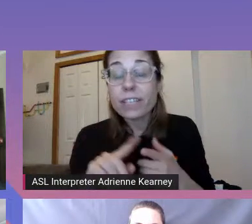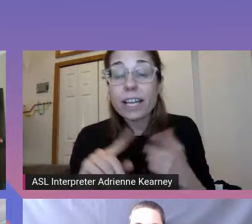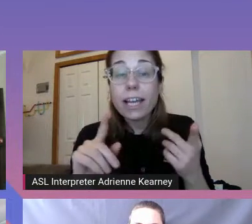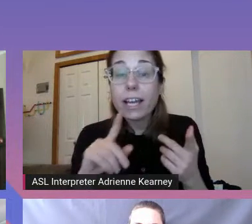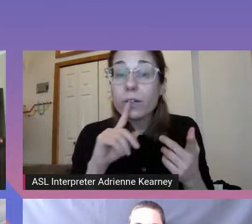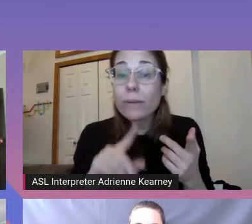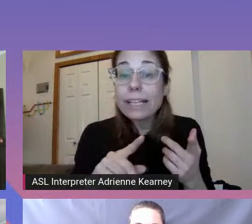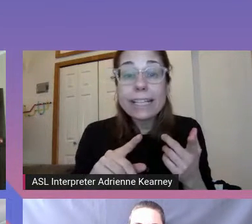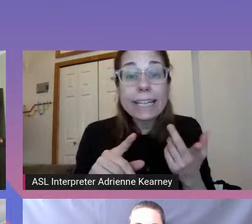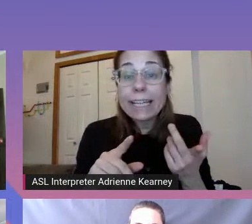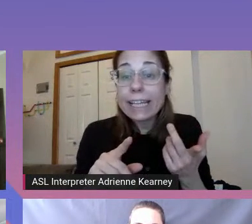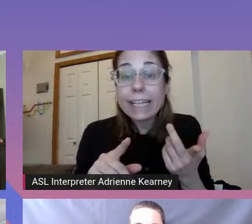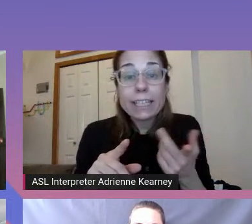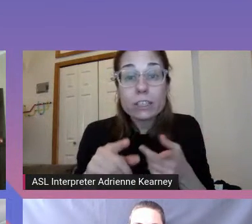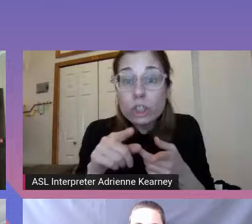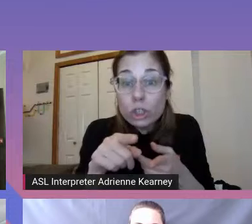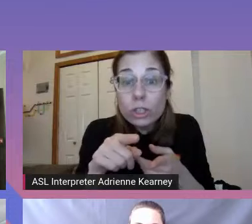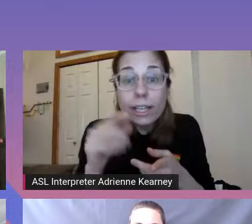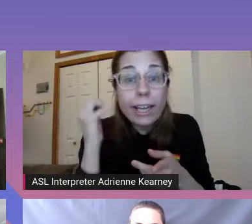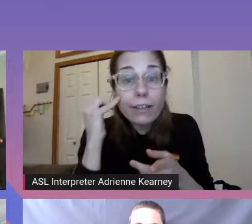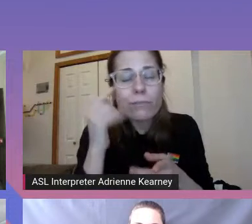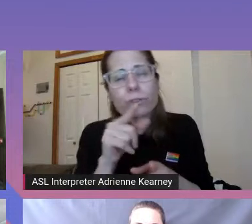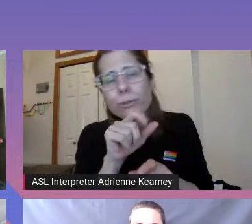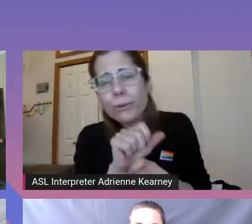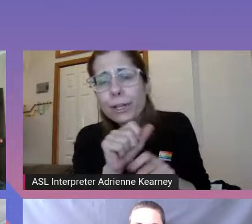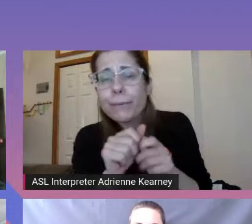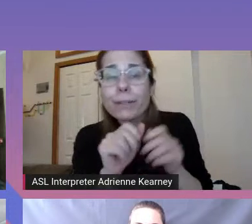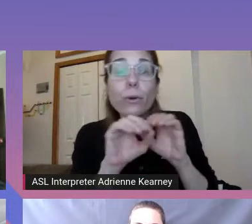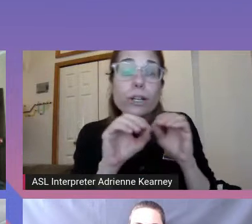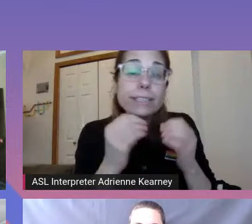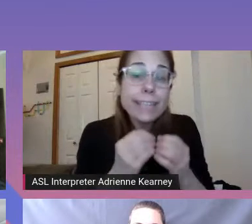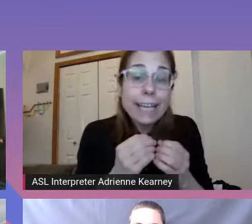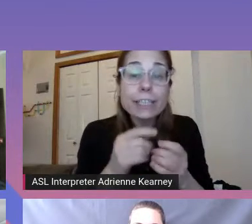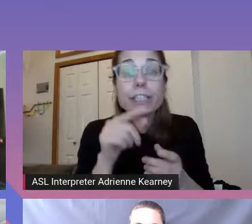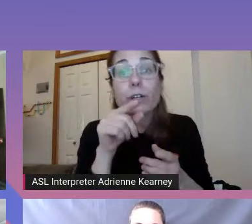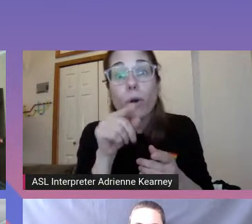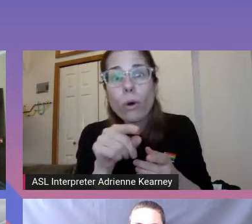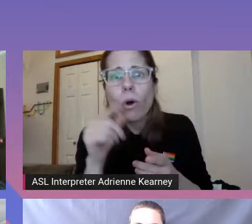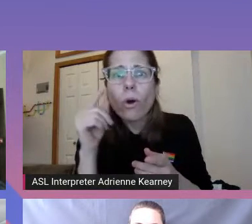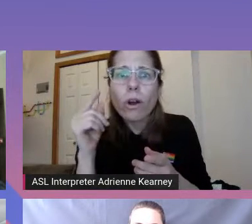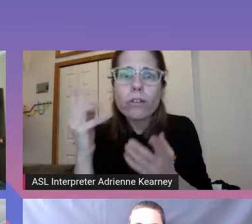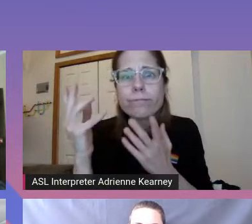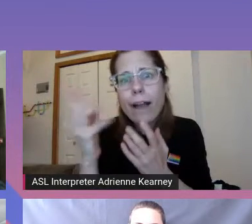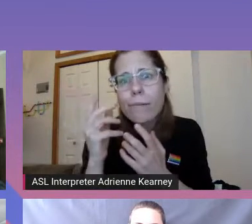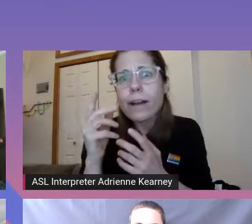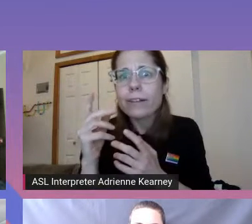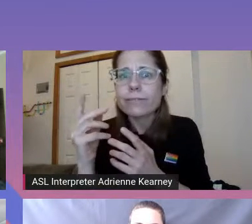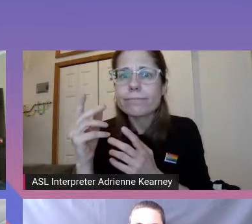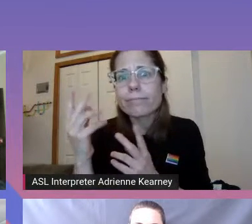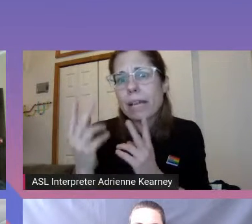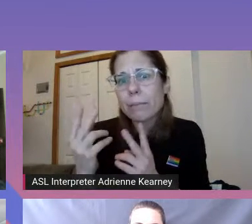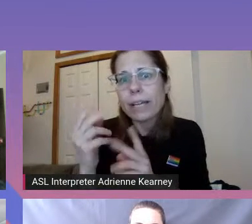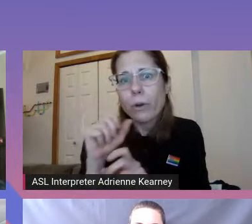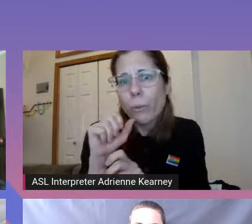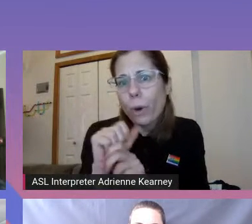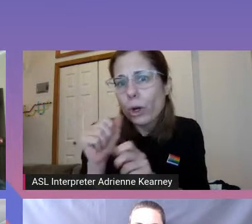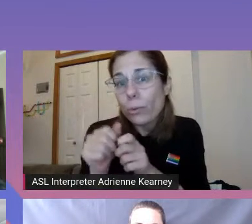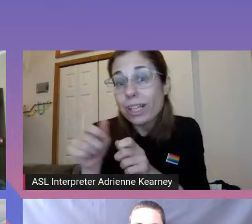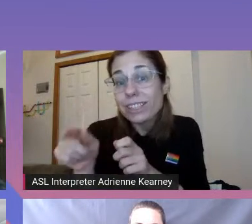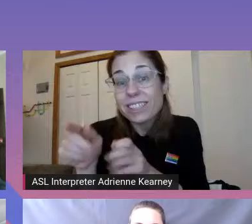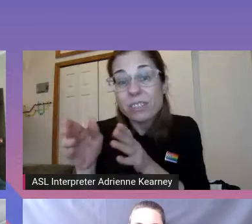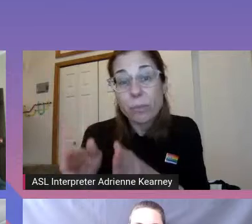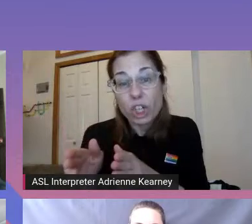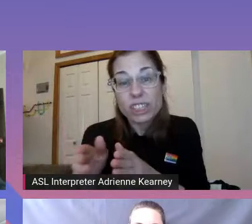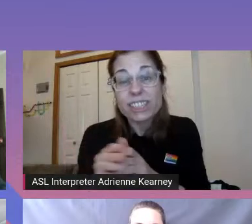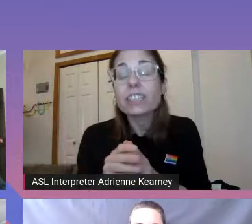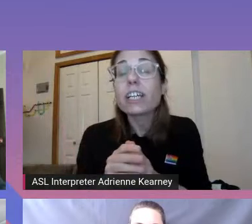approaching someone for partnership in, human to human, I think it's always good to start with the question of like, what do you need and what do you